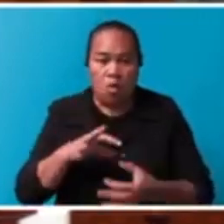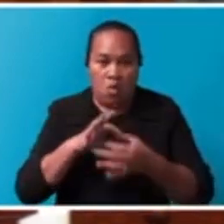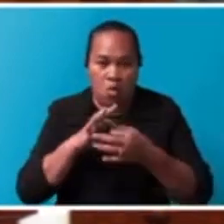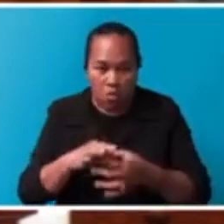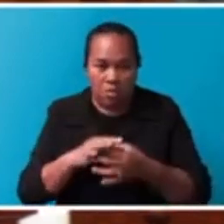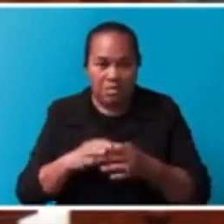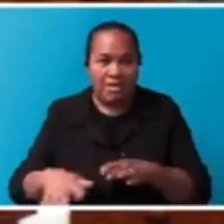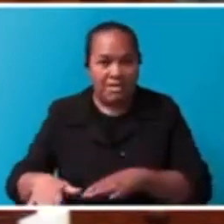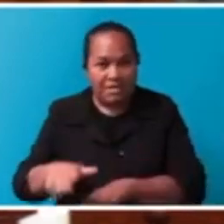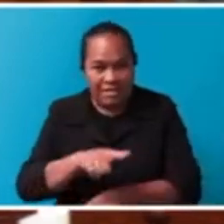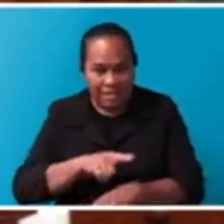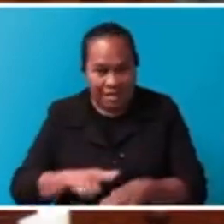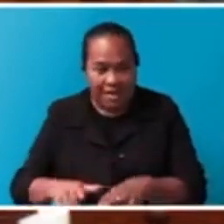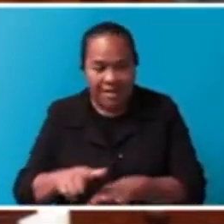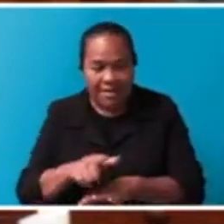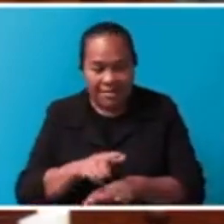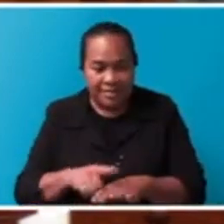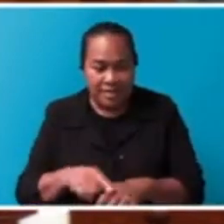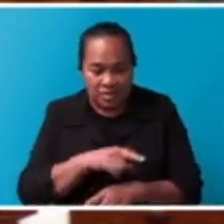which we stand today.